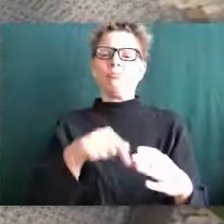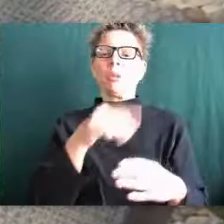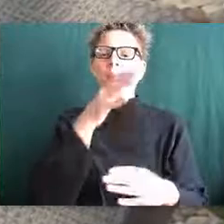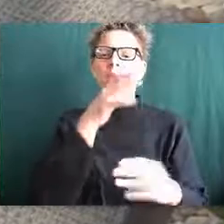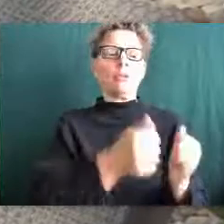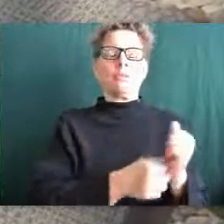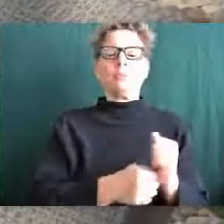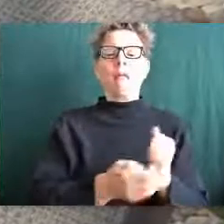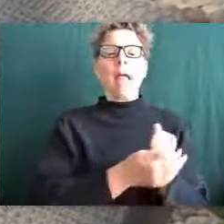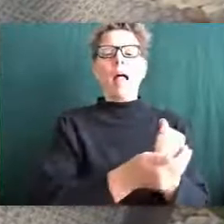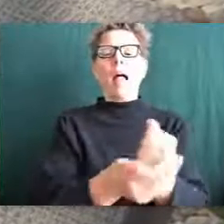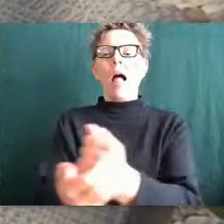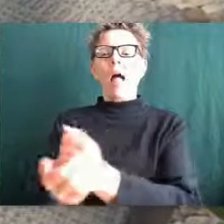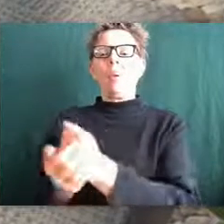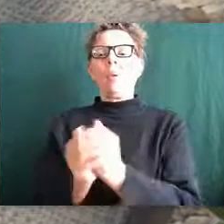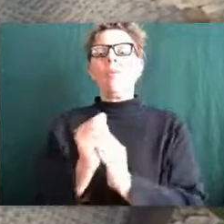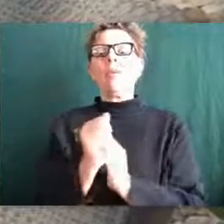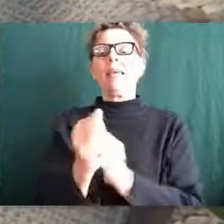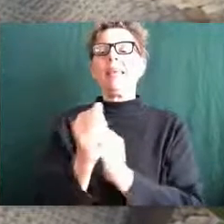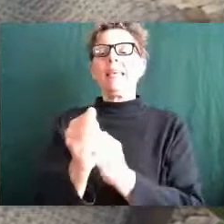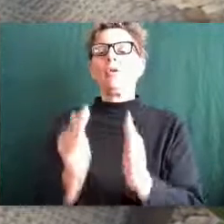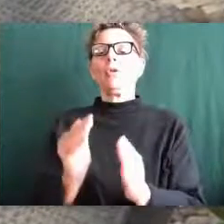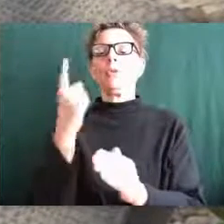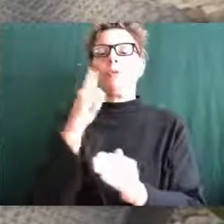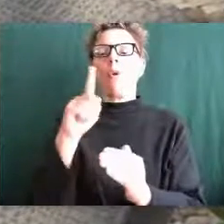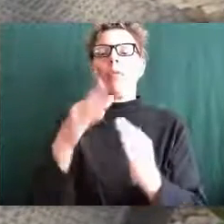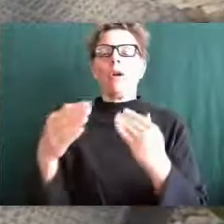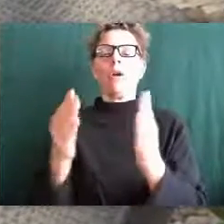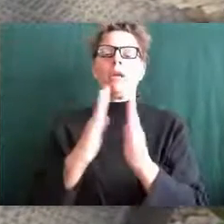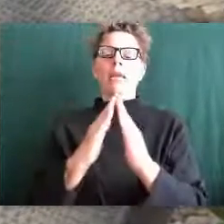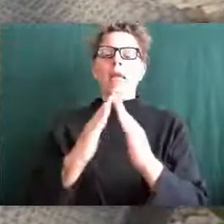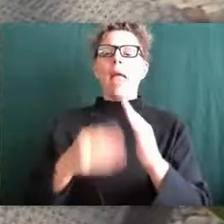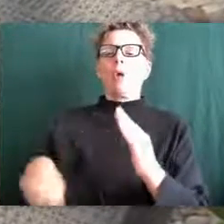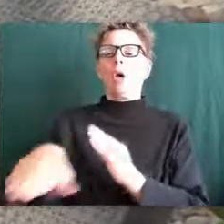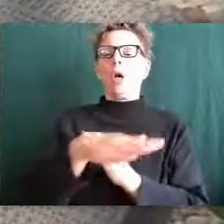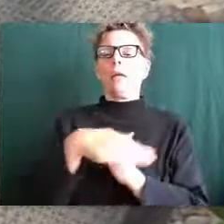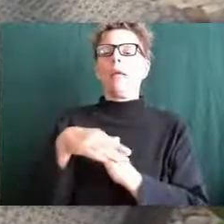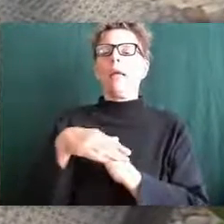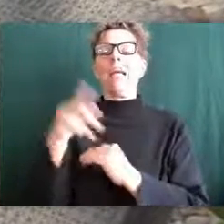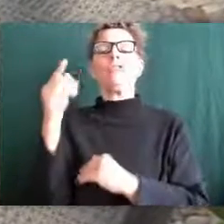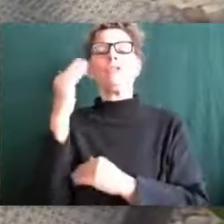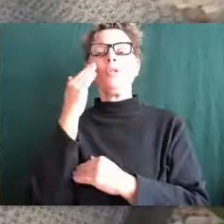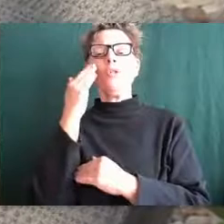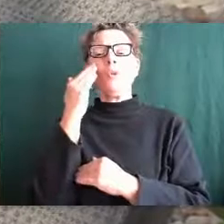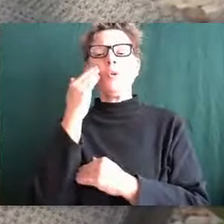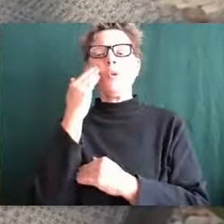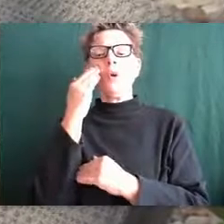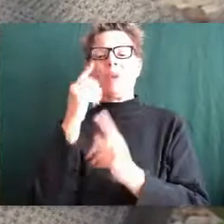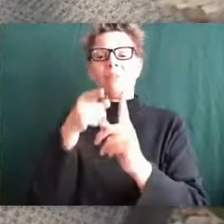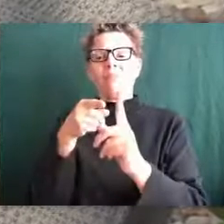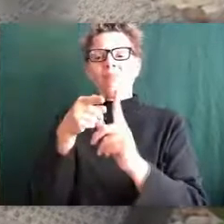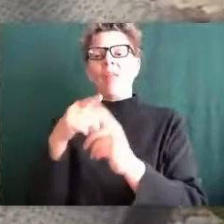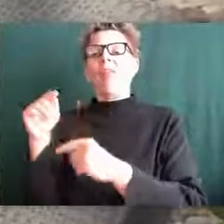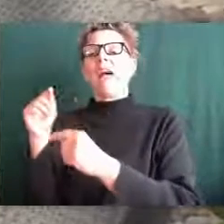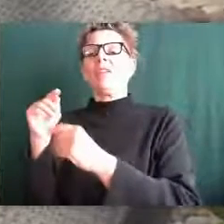And so she was seeing beyond the school. Yes, she was focused on the school, but she knew very, very well that it would depend upon the